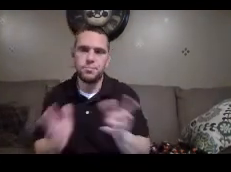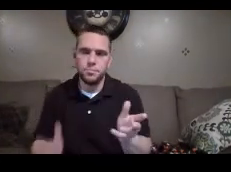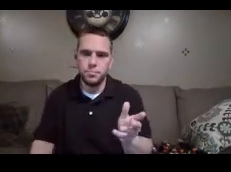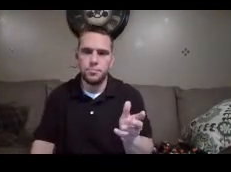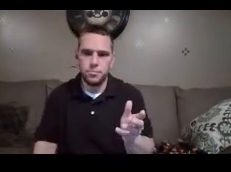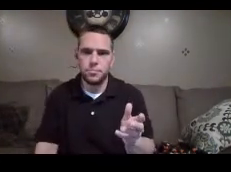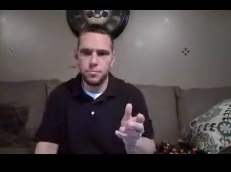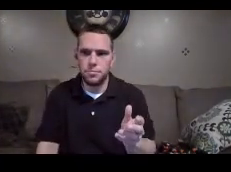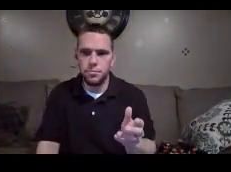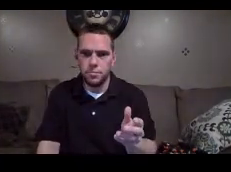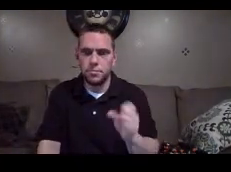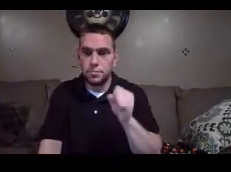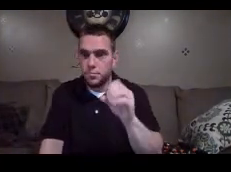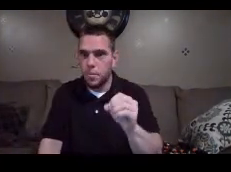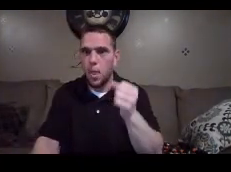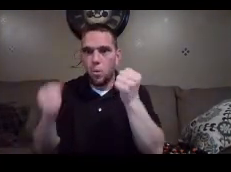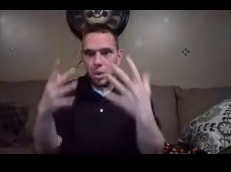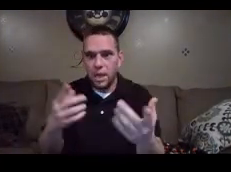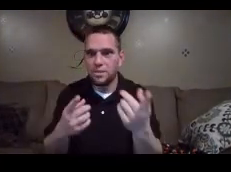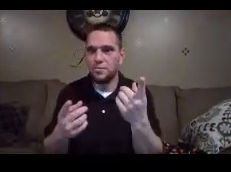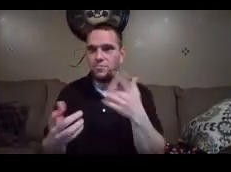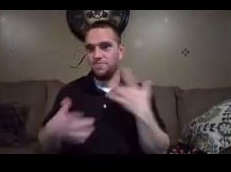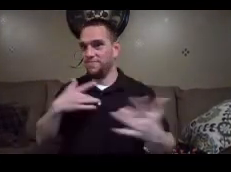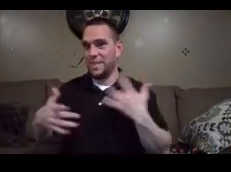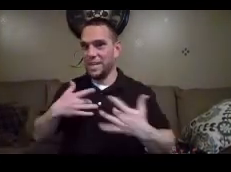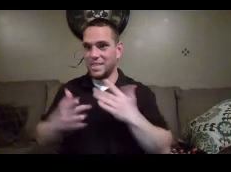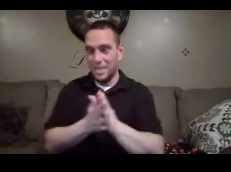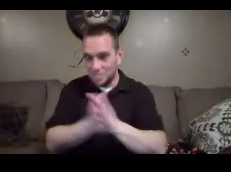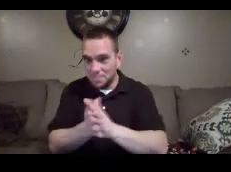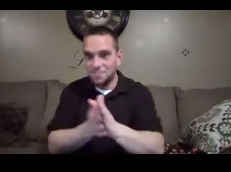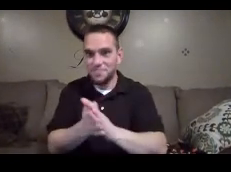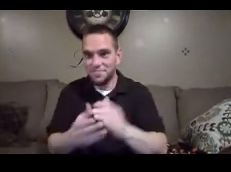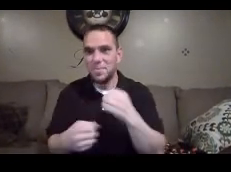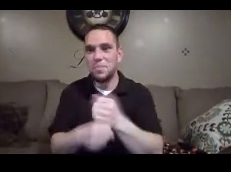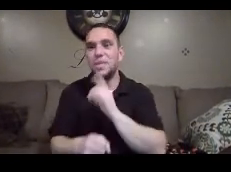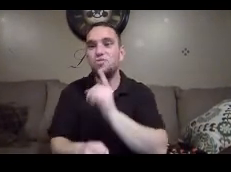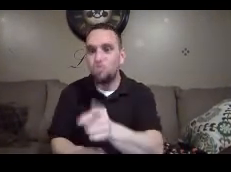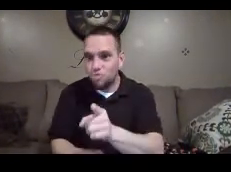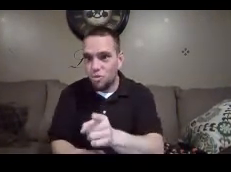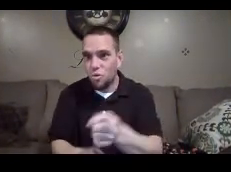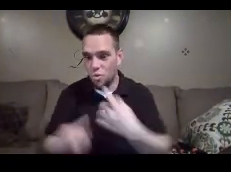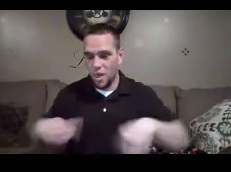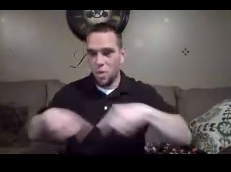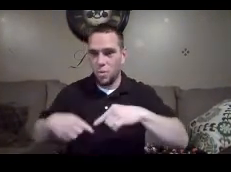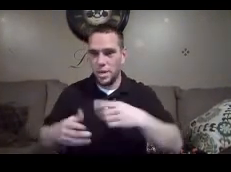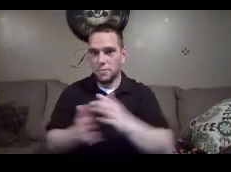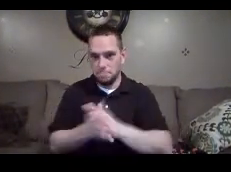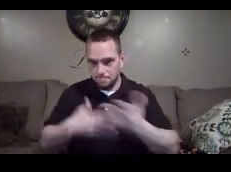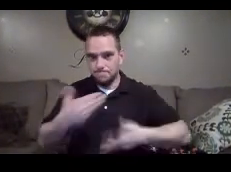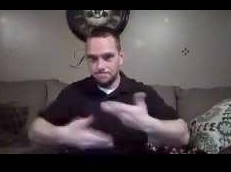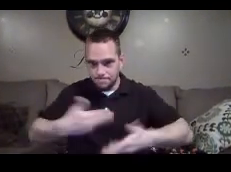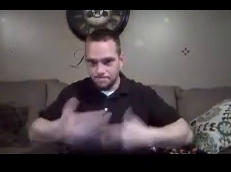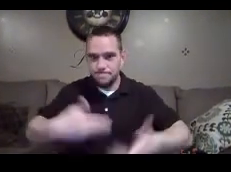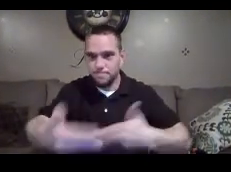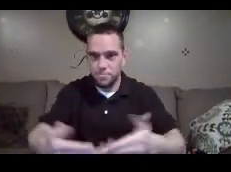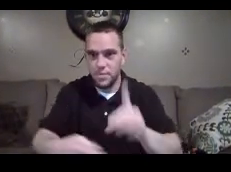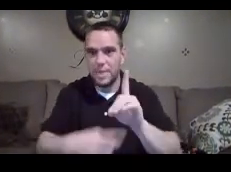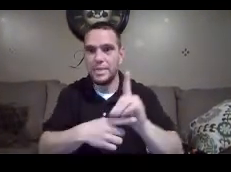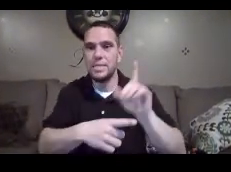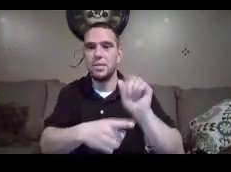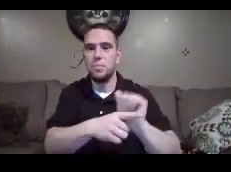So we got lots of exciting things coming to make sure that we are moving forward to become a disability